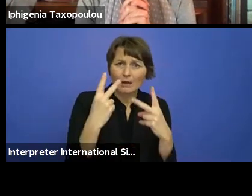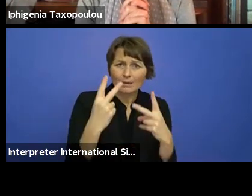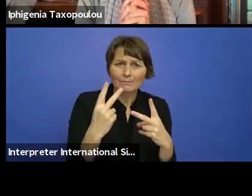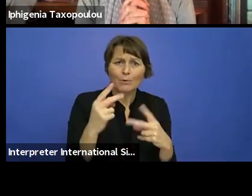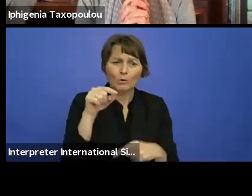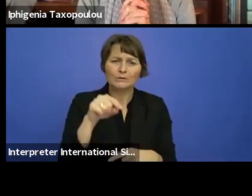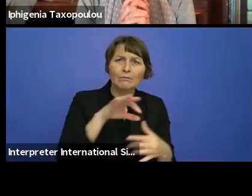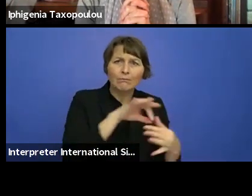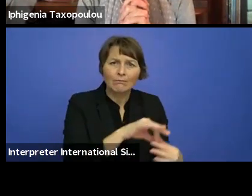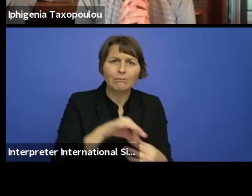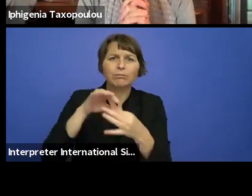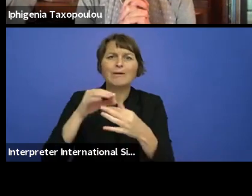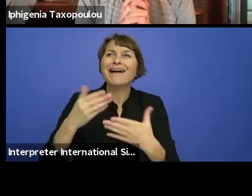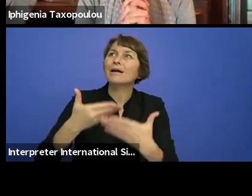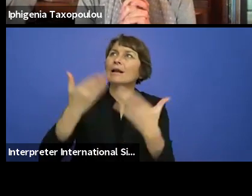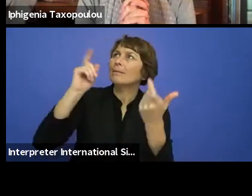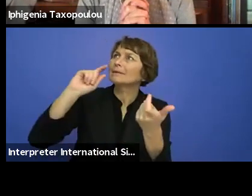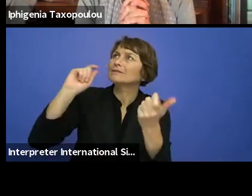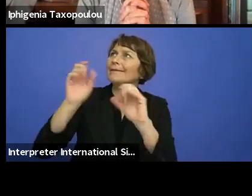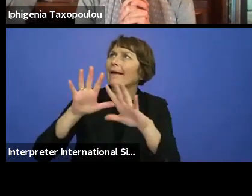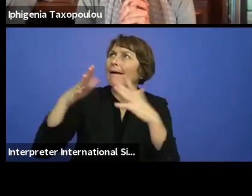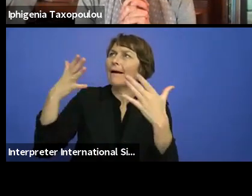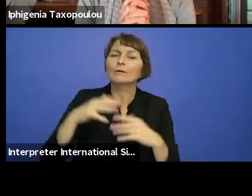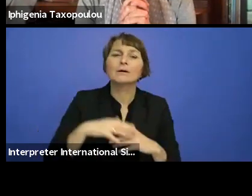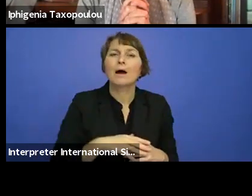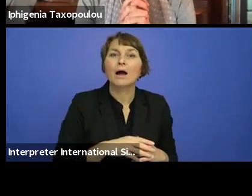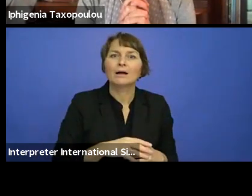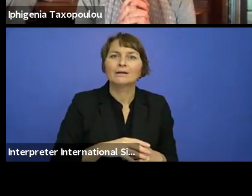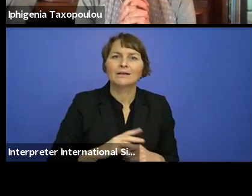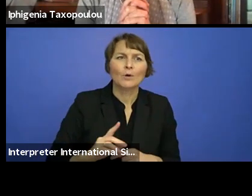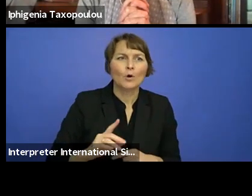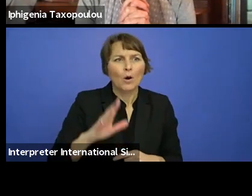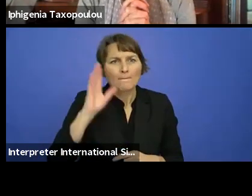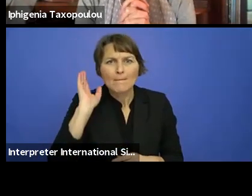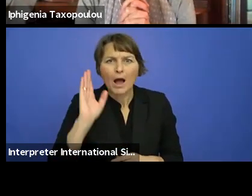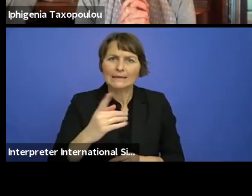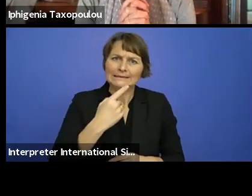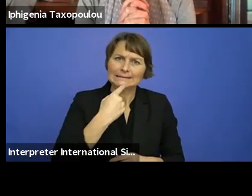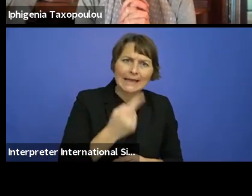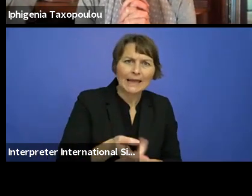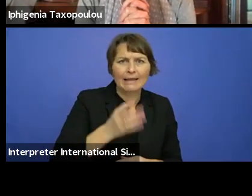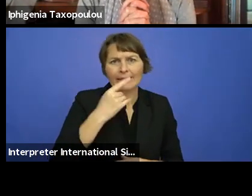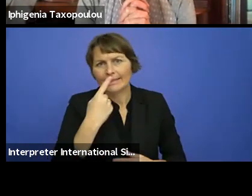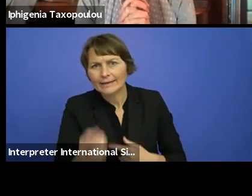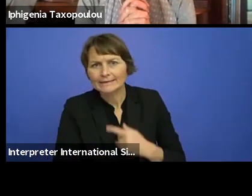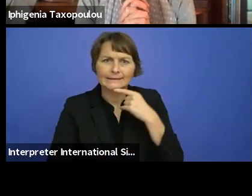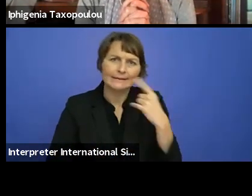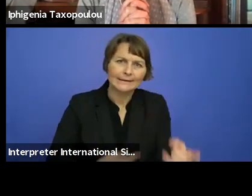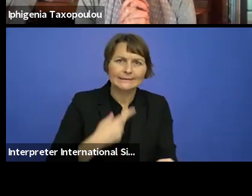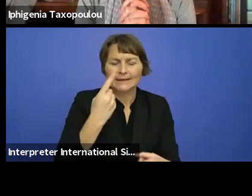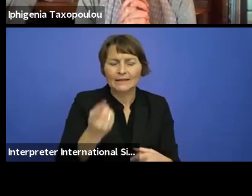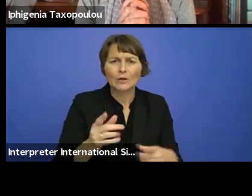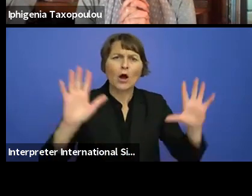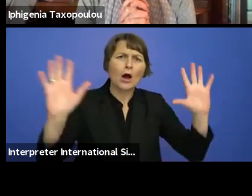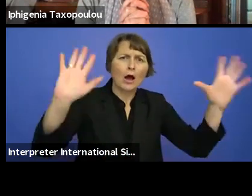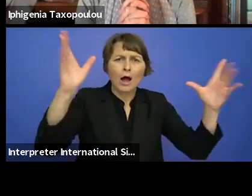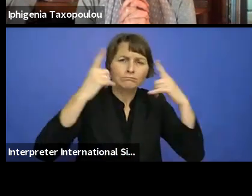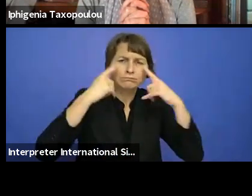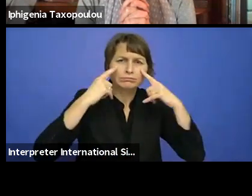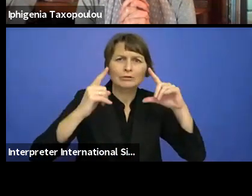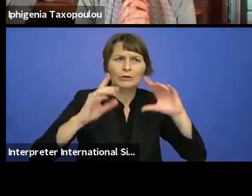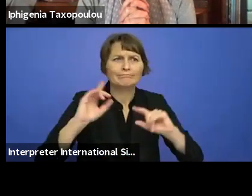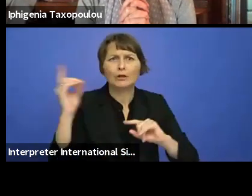always as being the most outspoken, saying like, we should do this, of beware of the catastrophe that is coming, or we